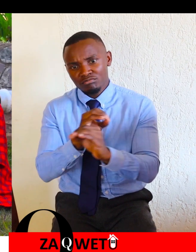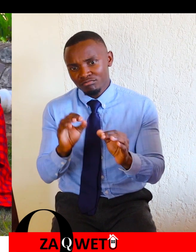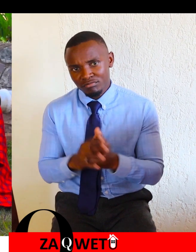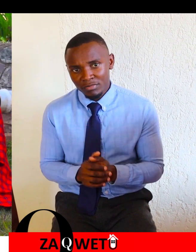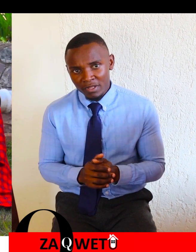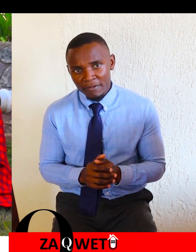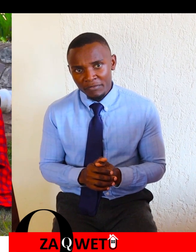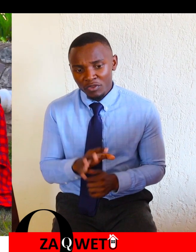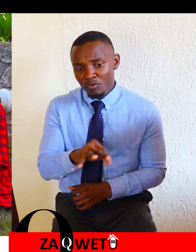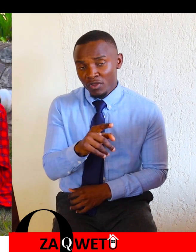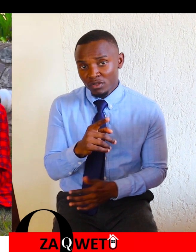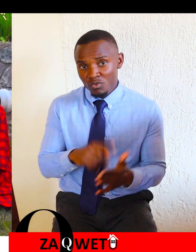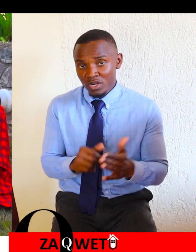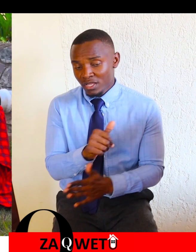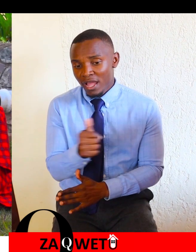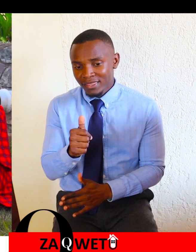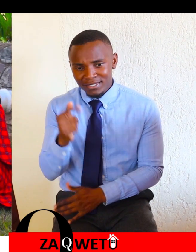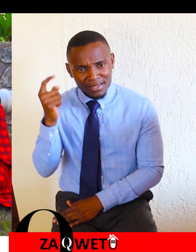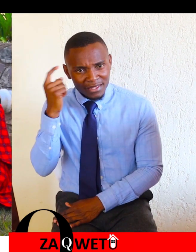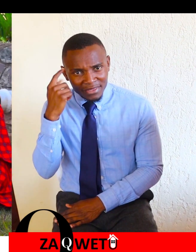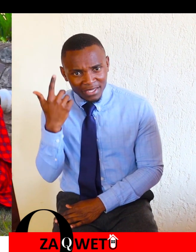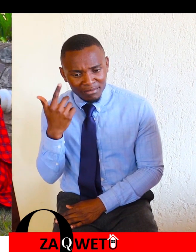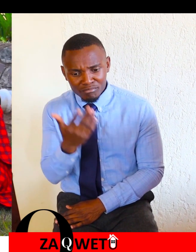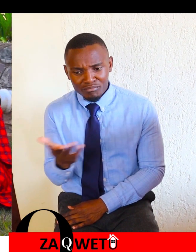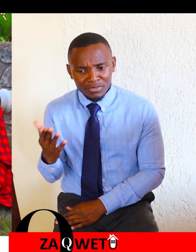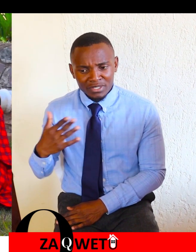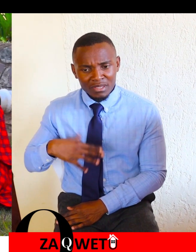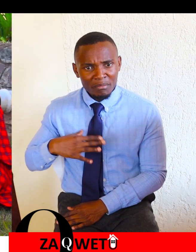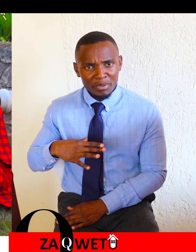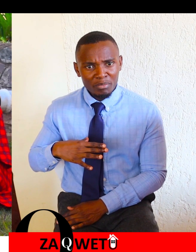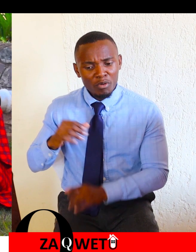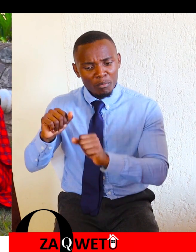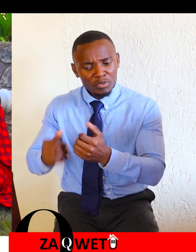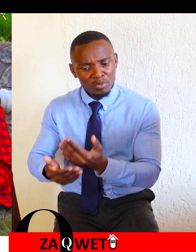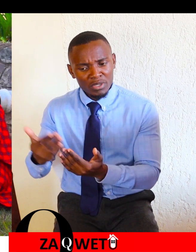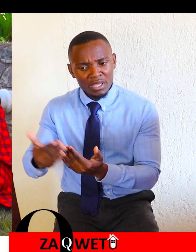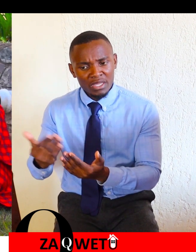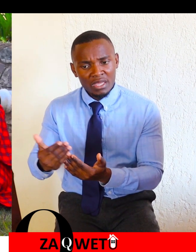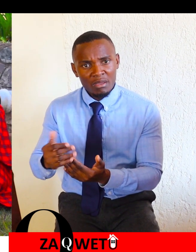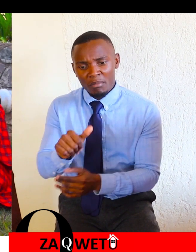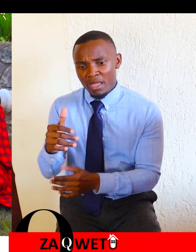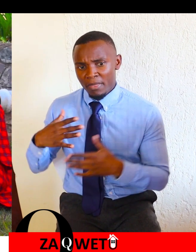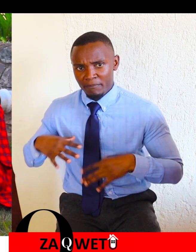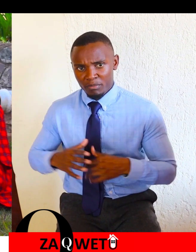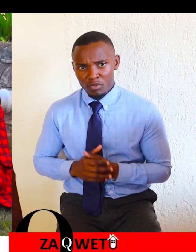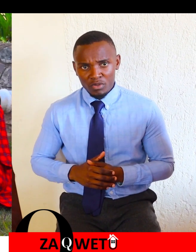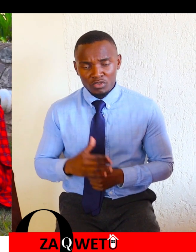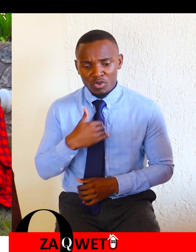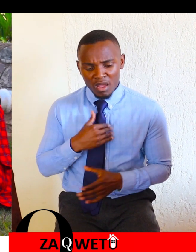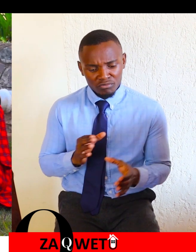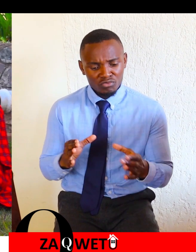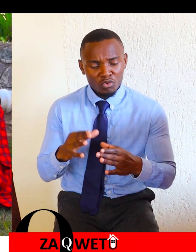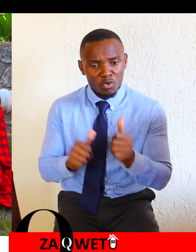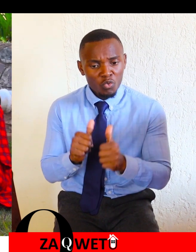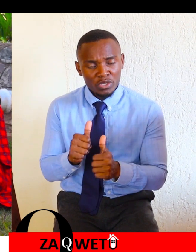like inclusion. We find like people assume like these people can be taken care of by some people,